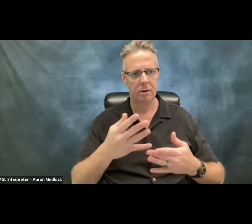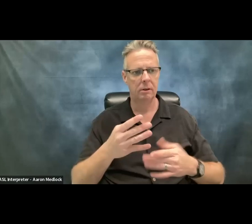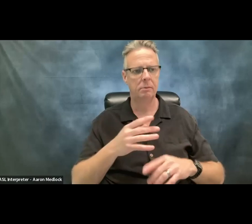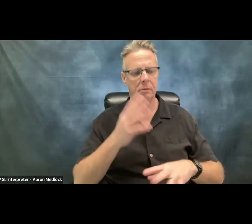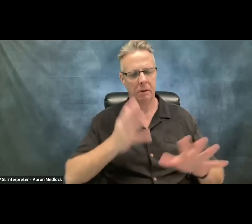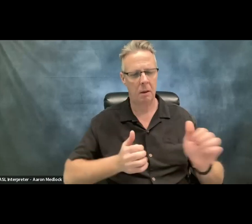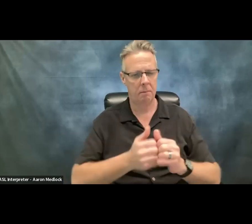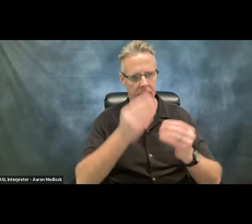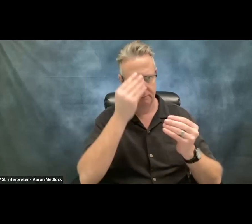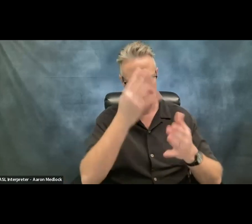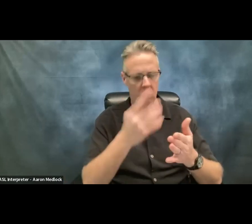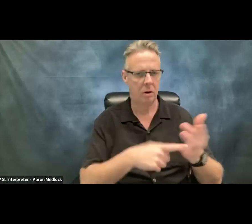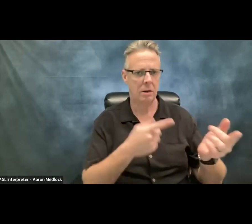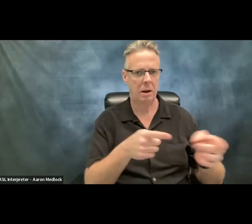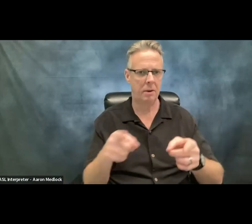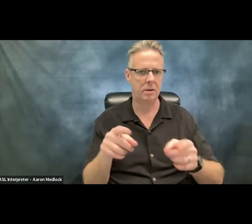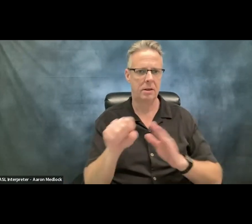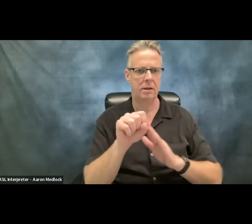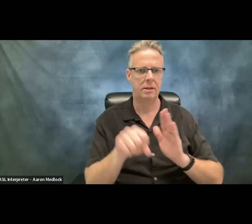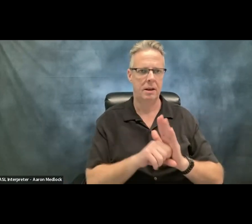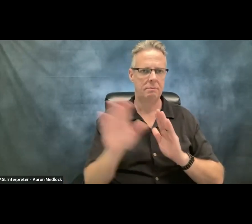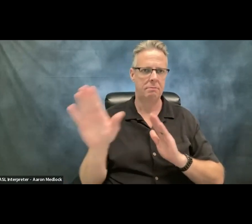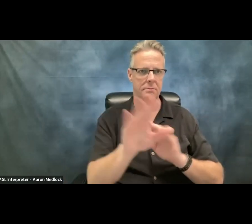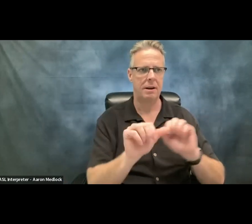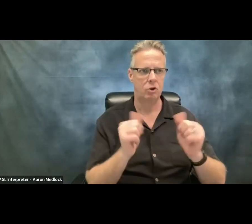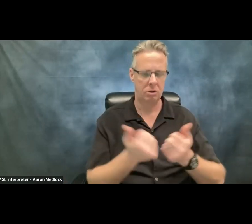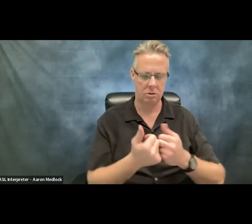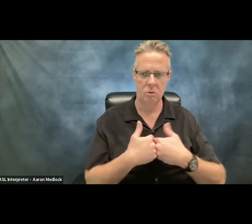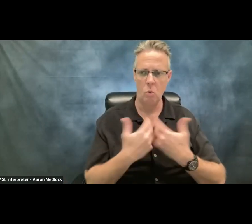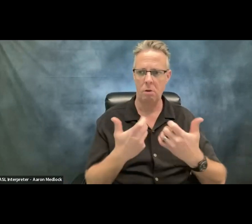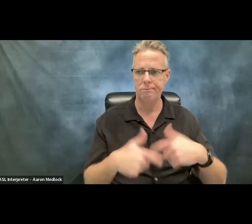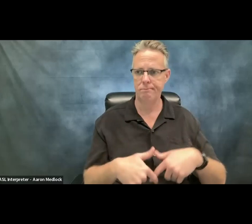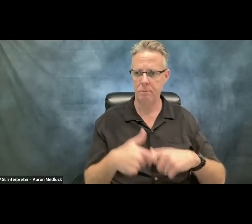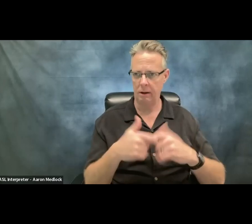of happenings at the state agencies. So we wanted to pause now